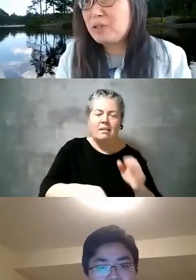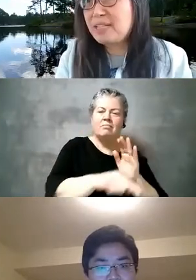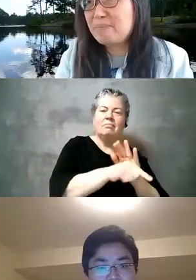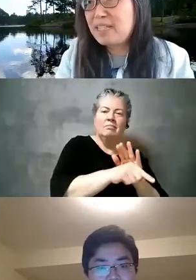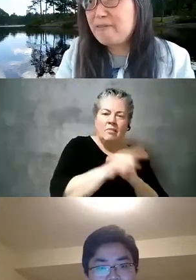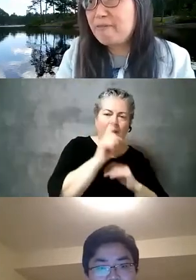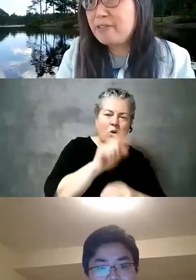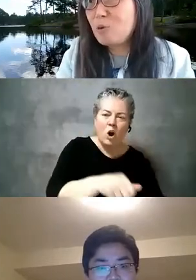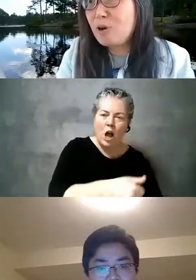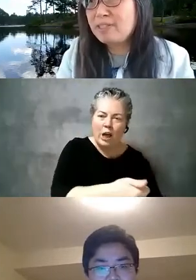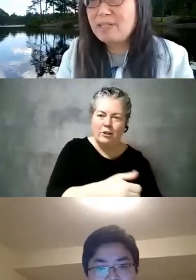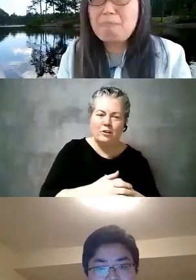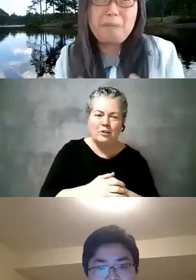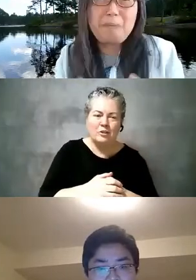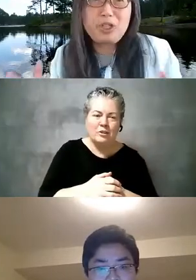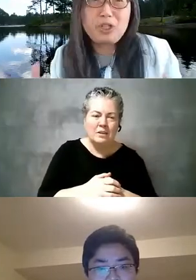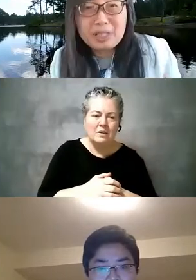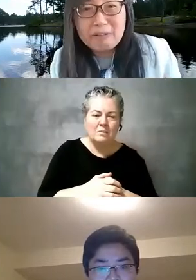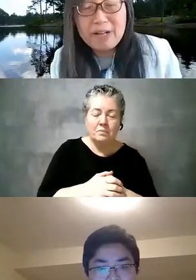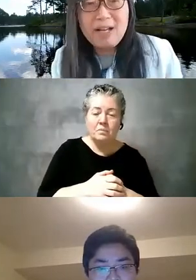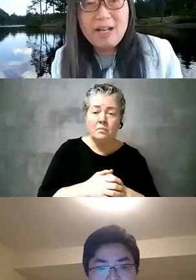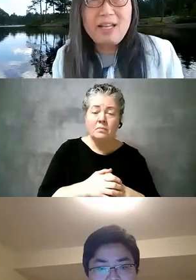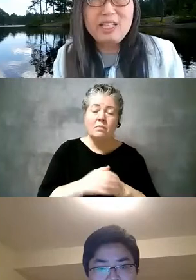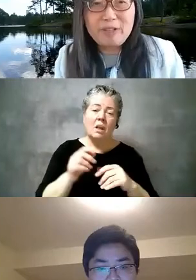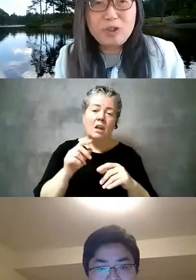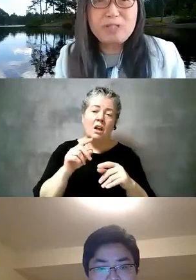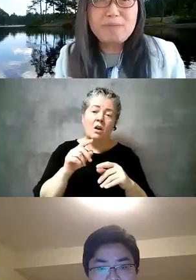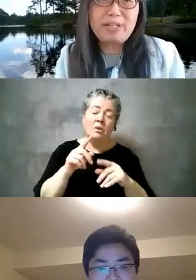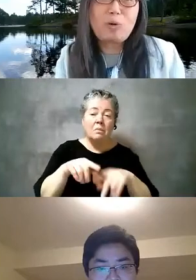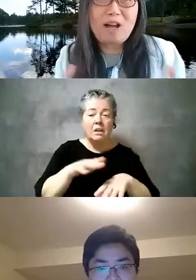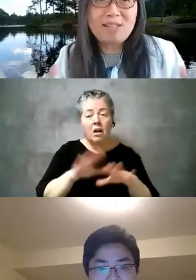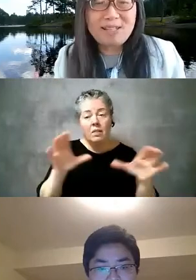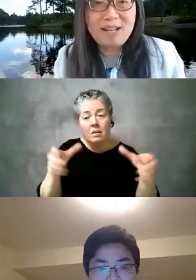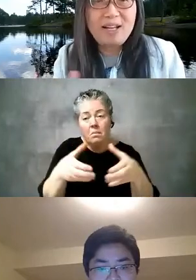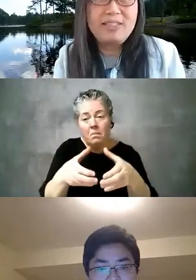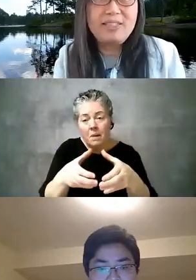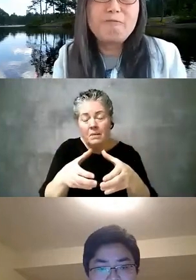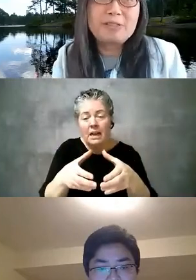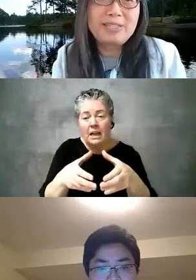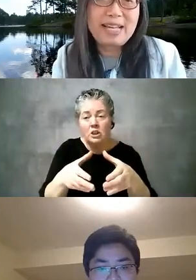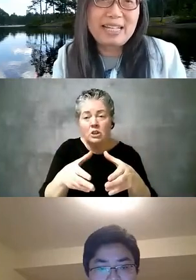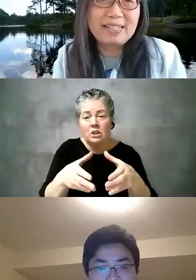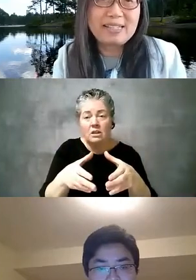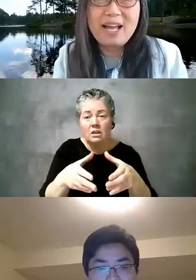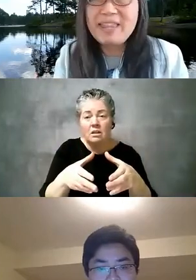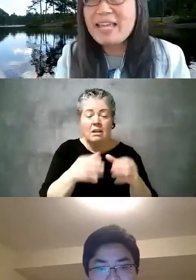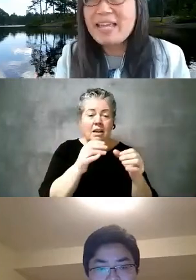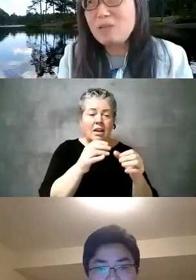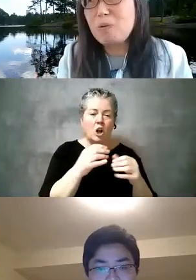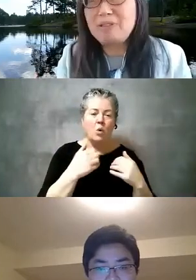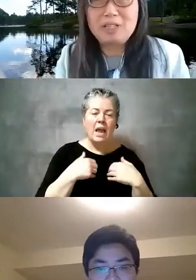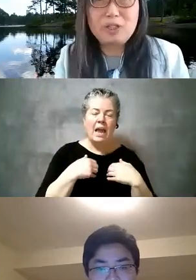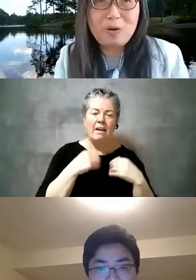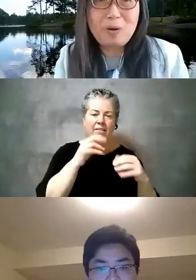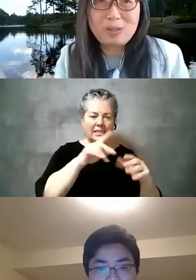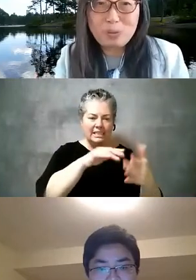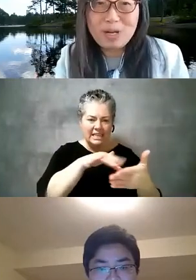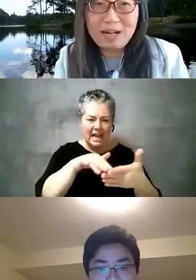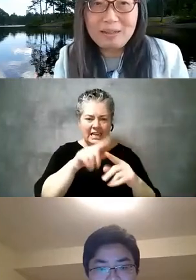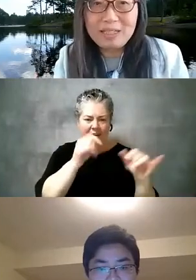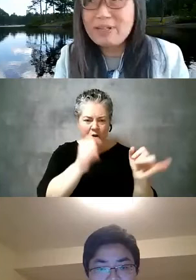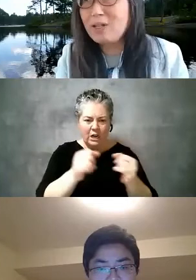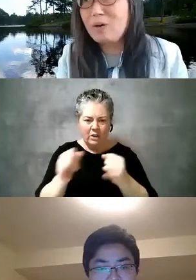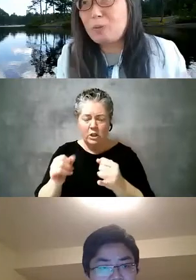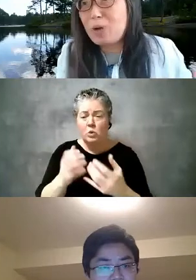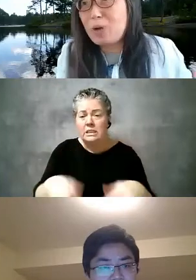mediation process may differ across subpopulations of individuals, may across different settings. And that's important to know as